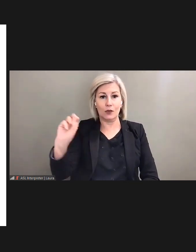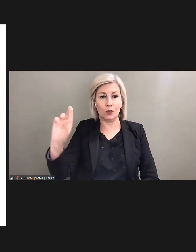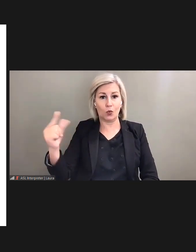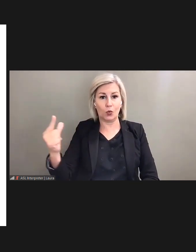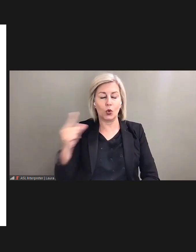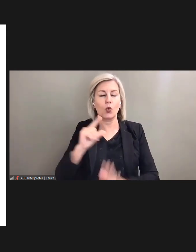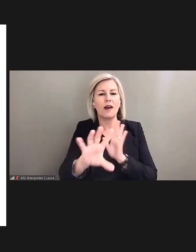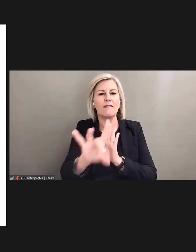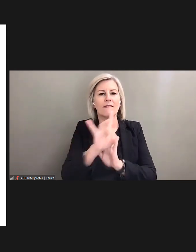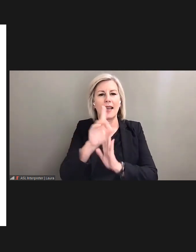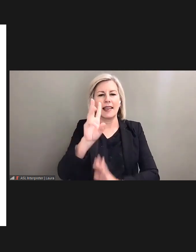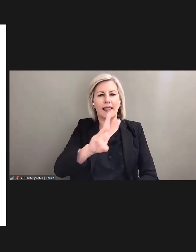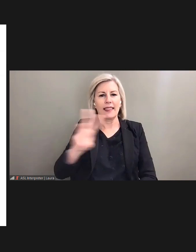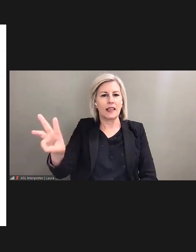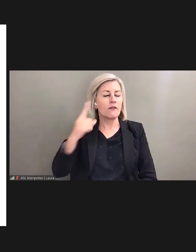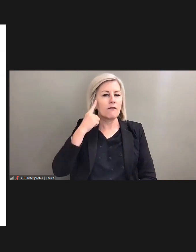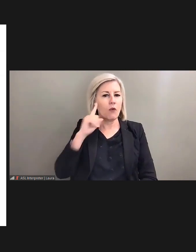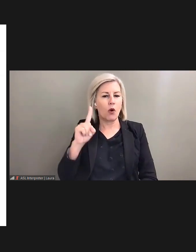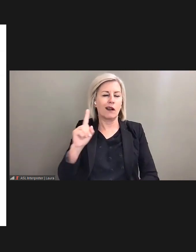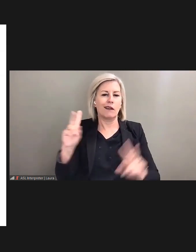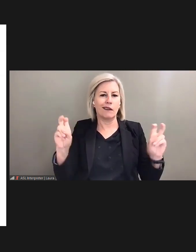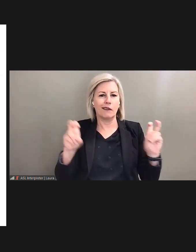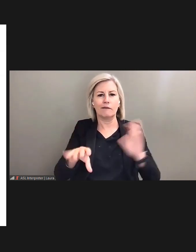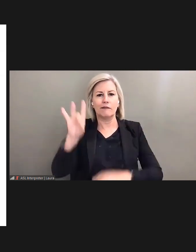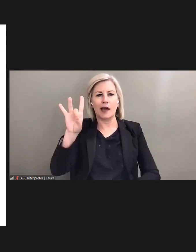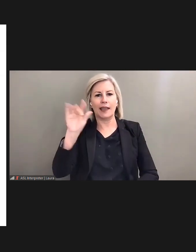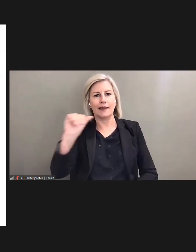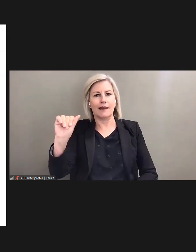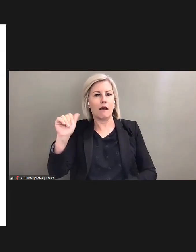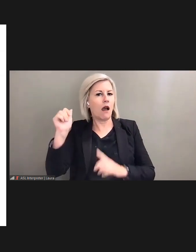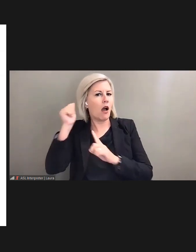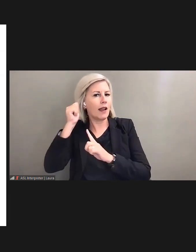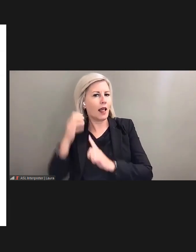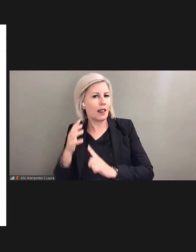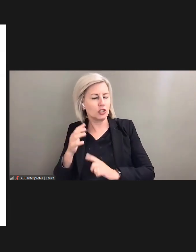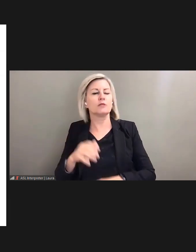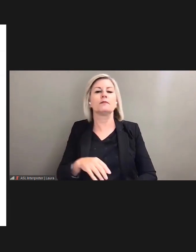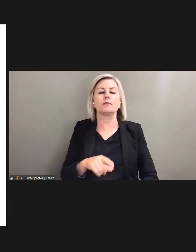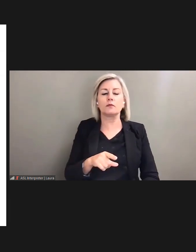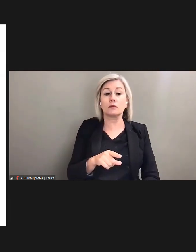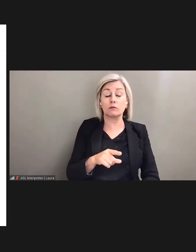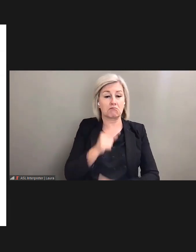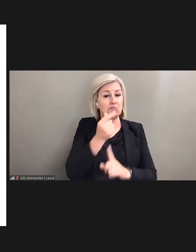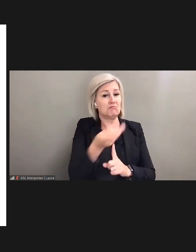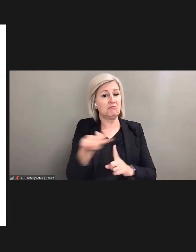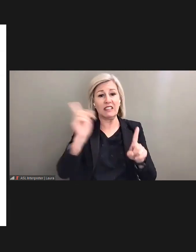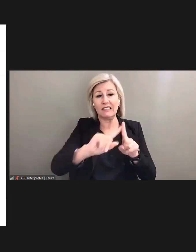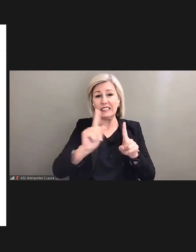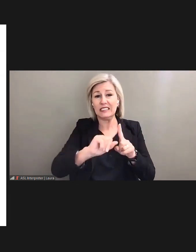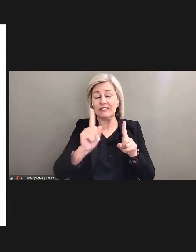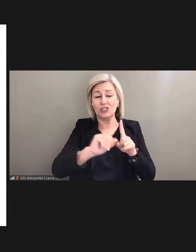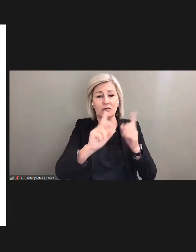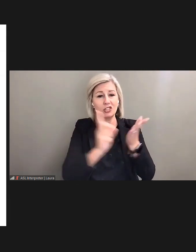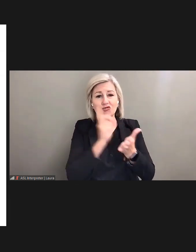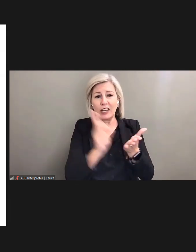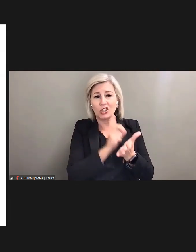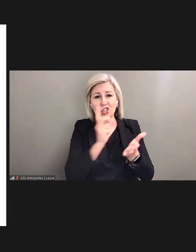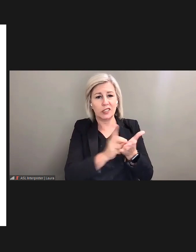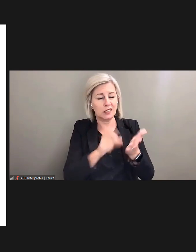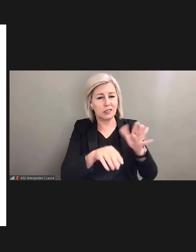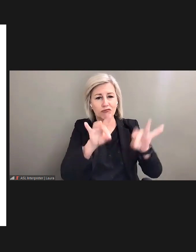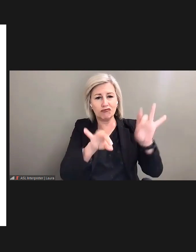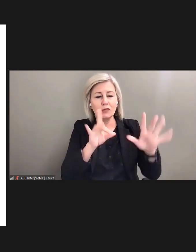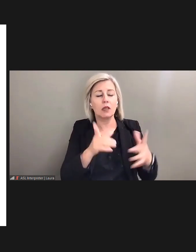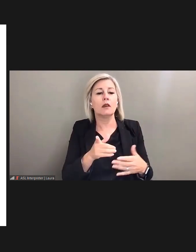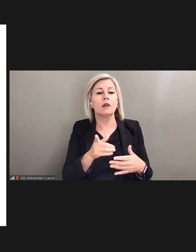for Find an Audiologist, which should help you do just that. And there are several different directories there. And as I mentioned